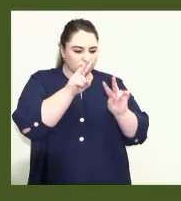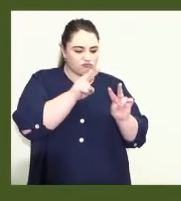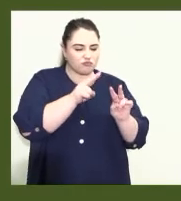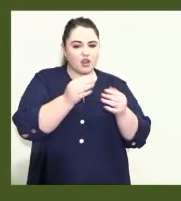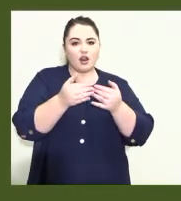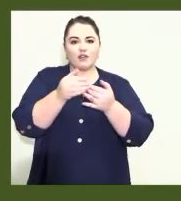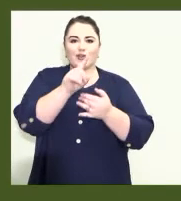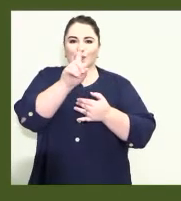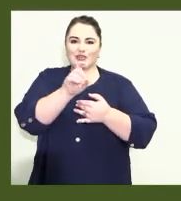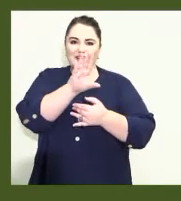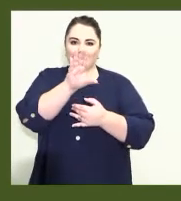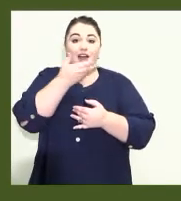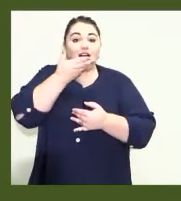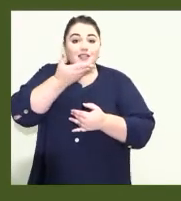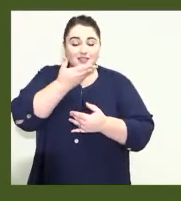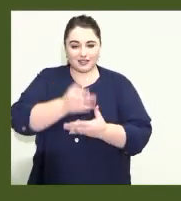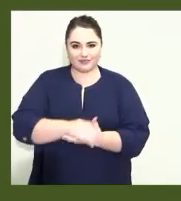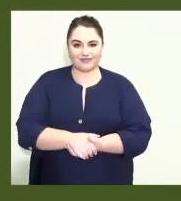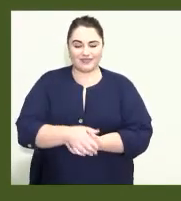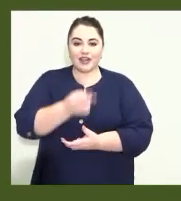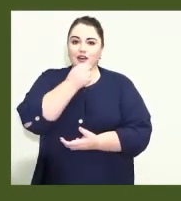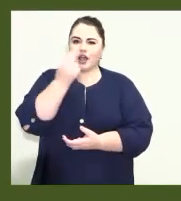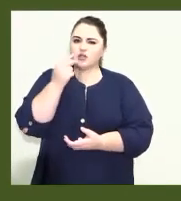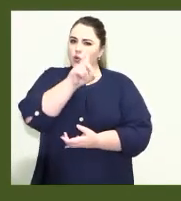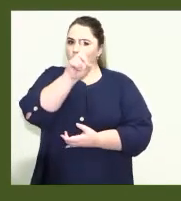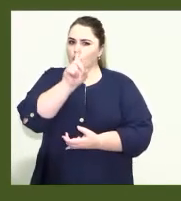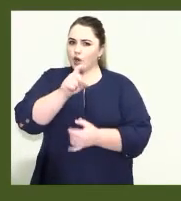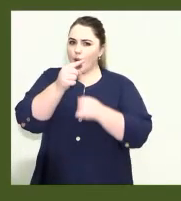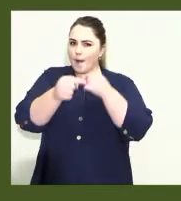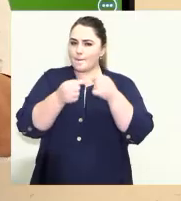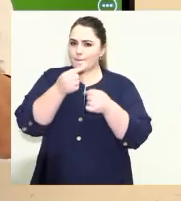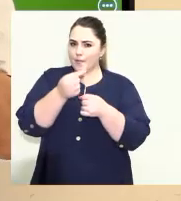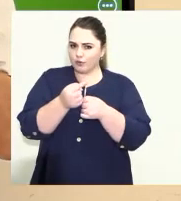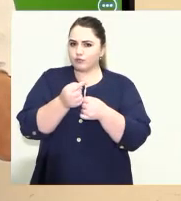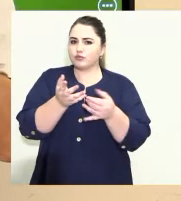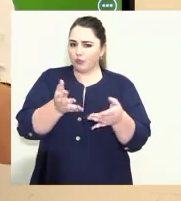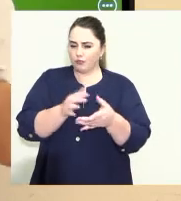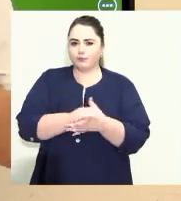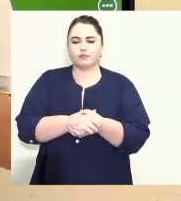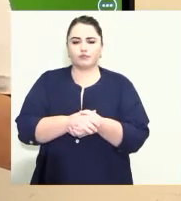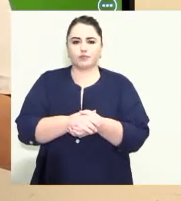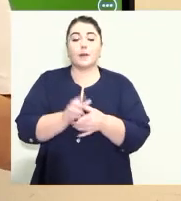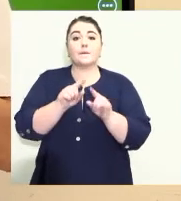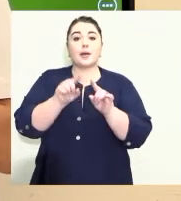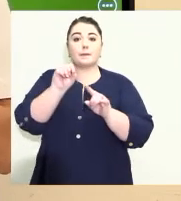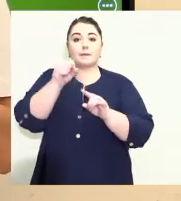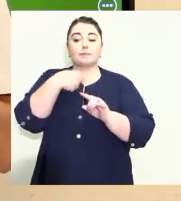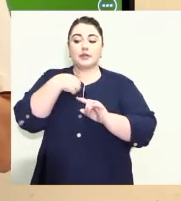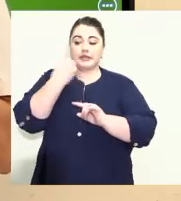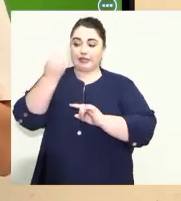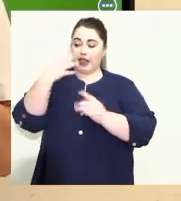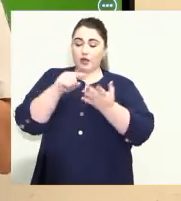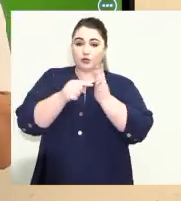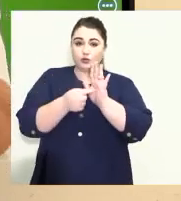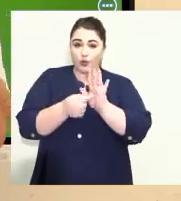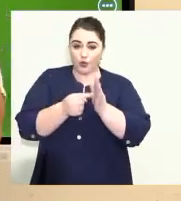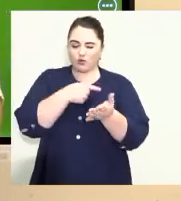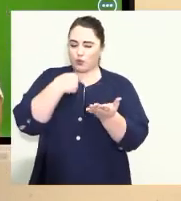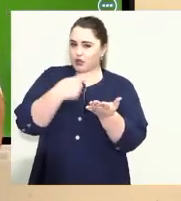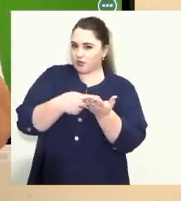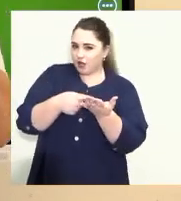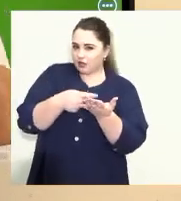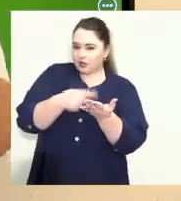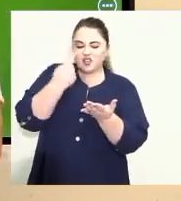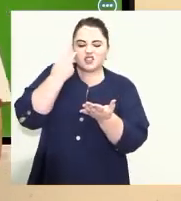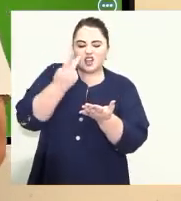follow. Very nice question about, and when I show you the slide and when we discuss it, look